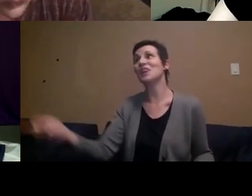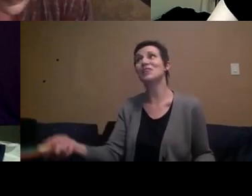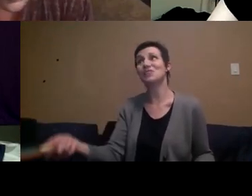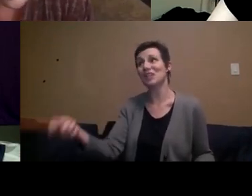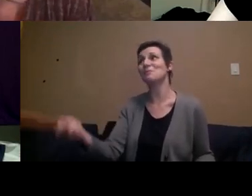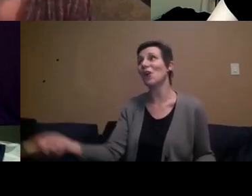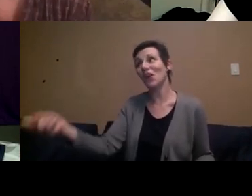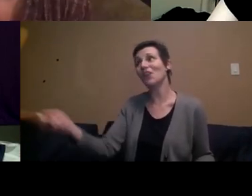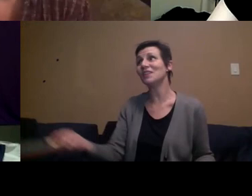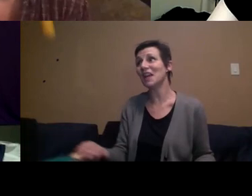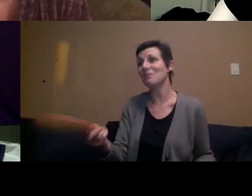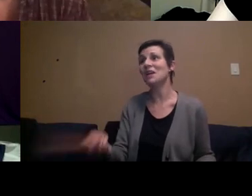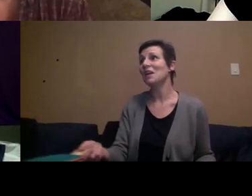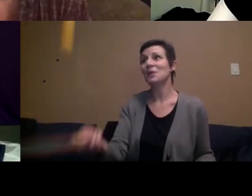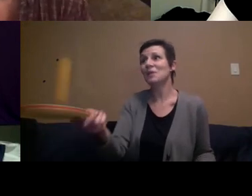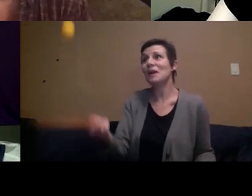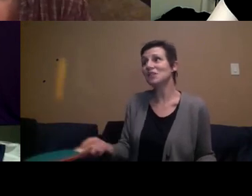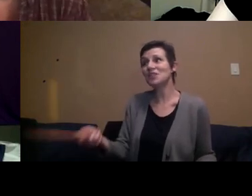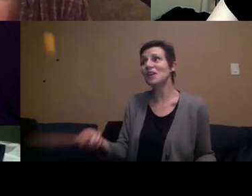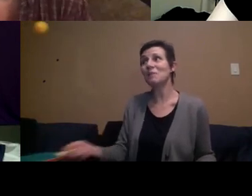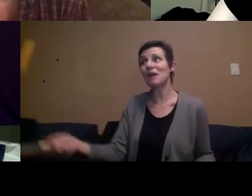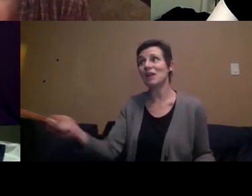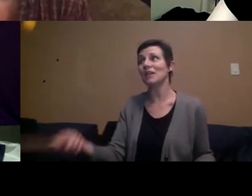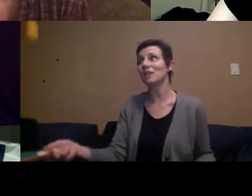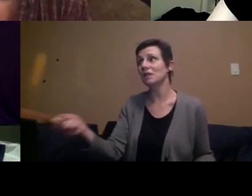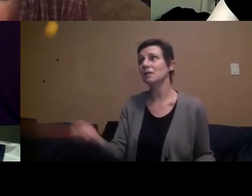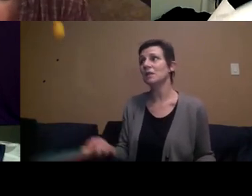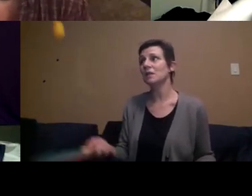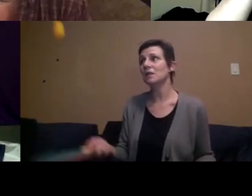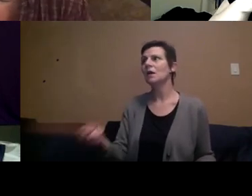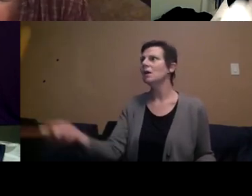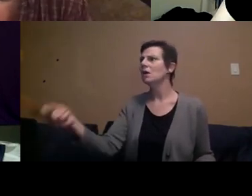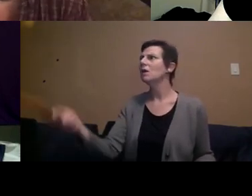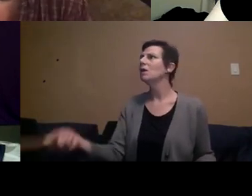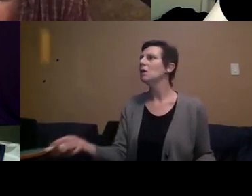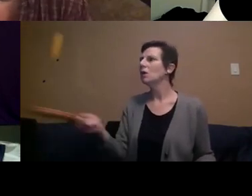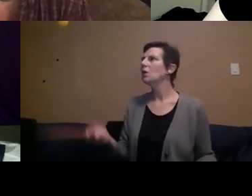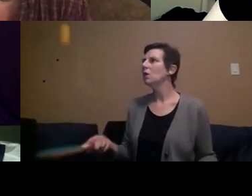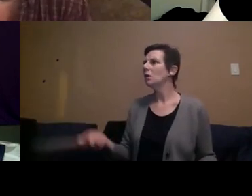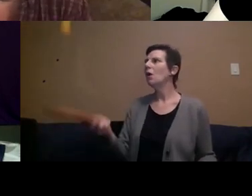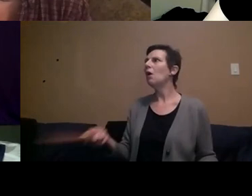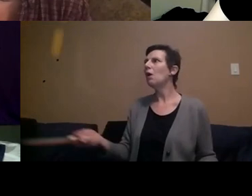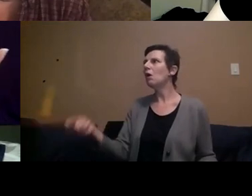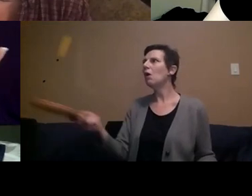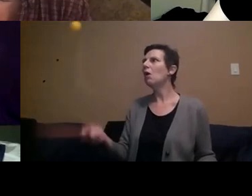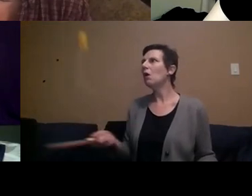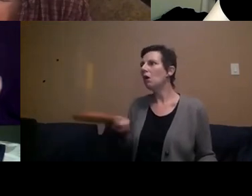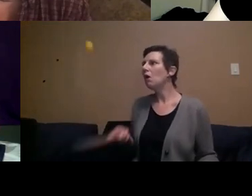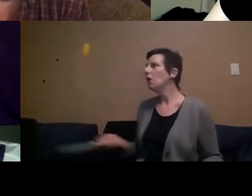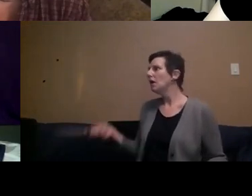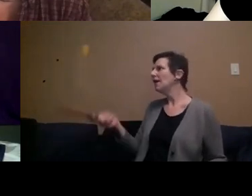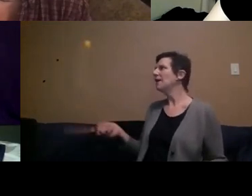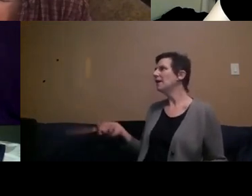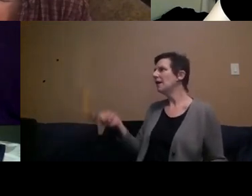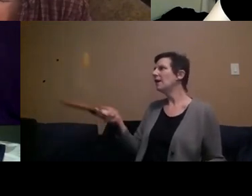People change Shakespeare all the time. I mean, the bear could just come back around later. And we should, to make it relevant. Hey, no. Vaughn